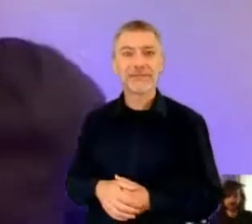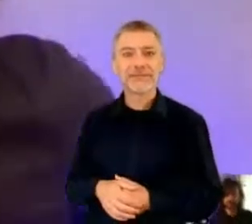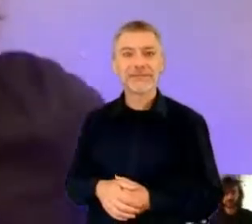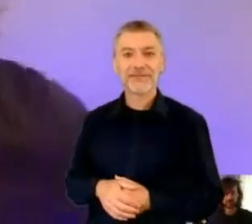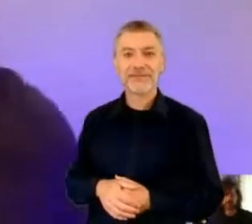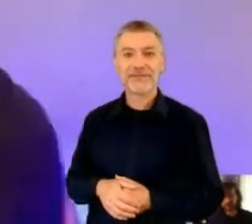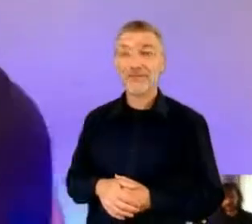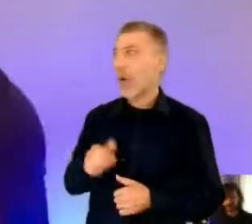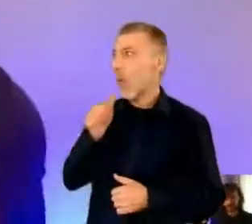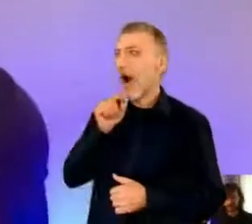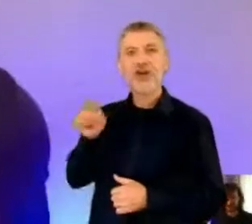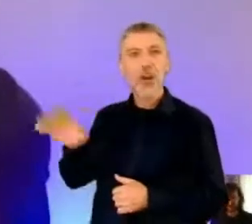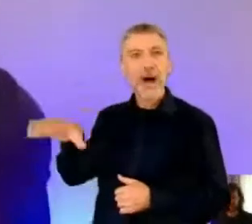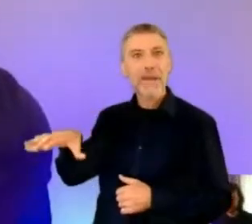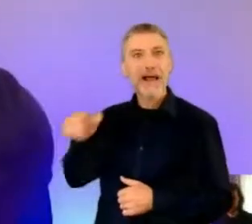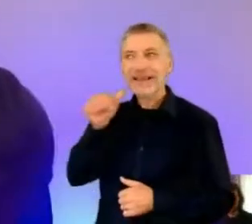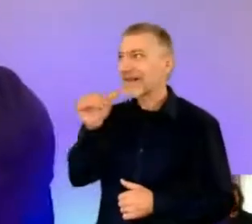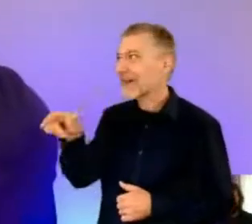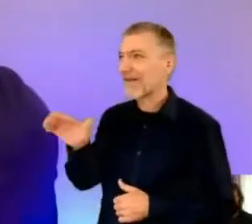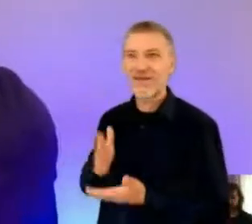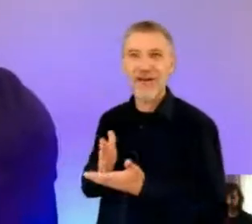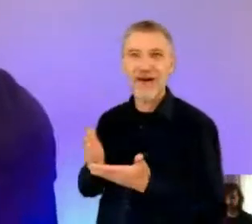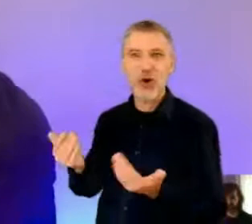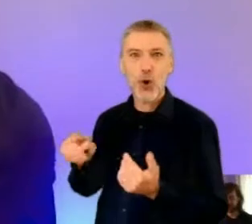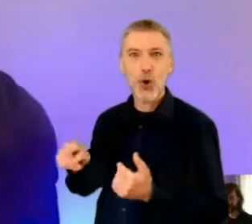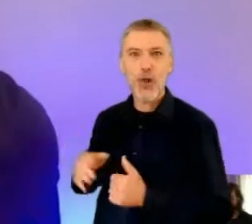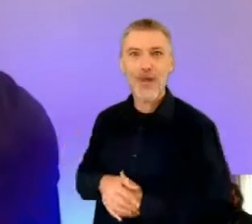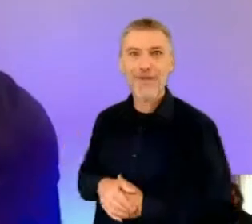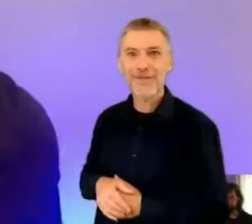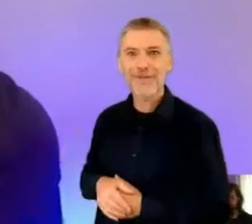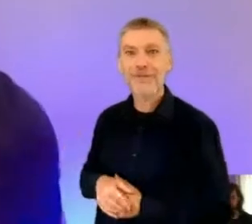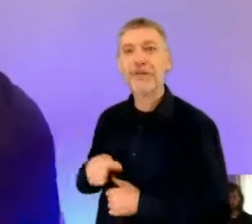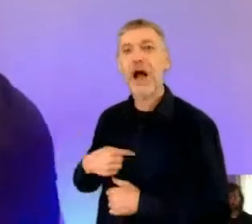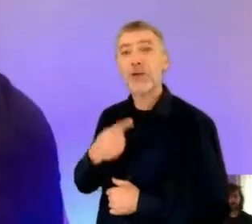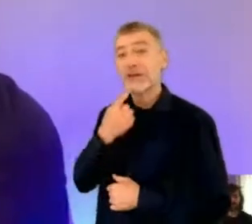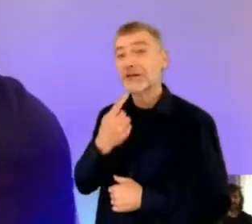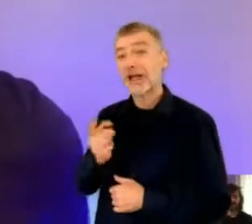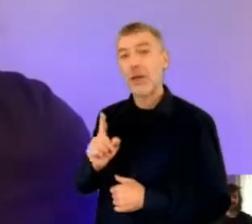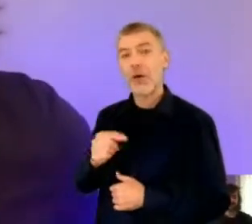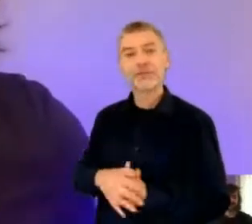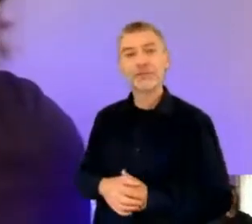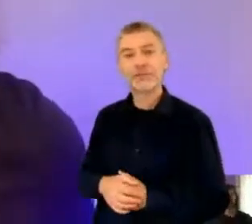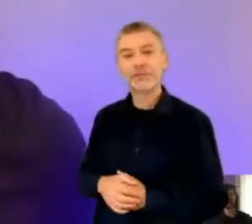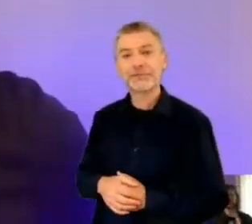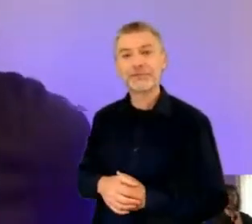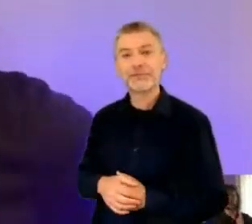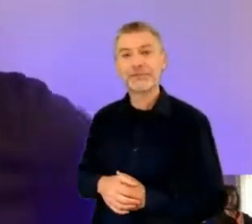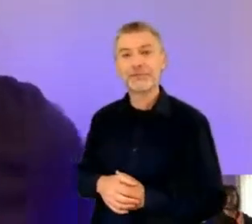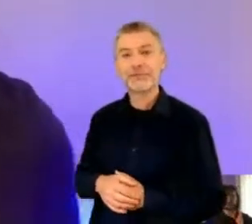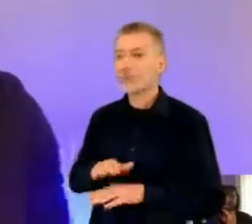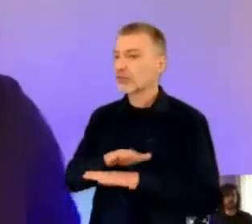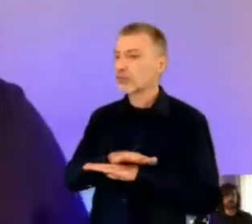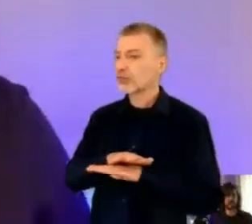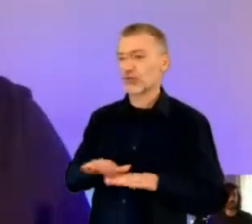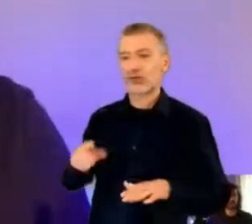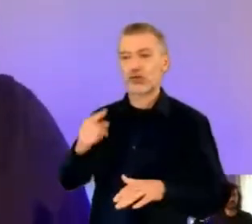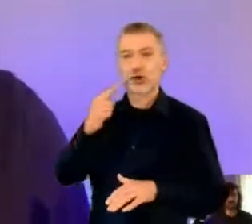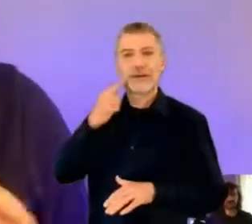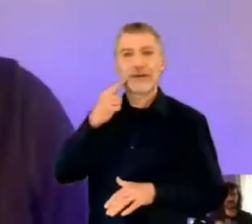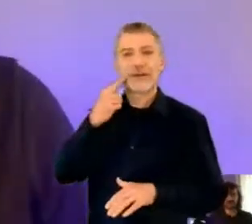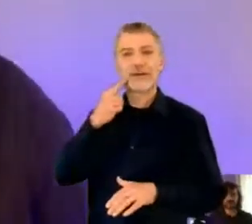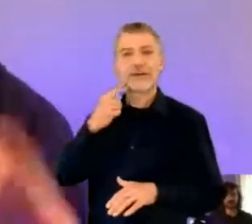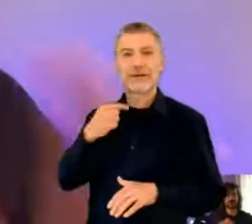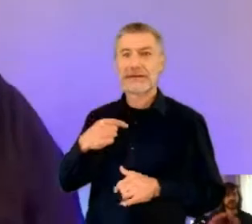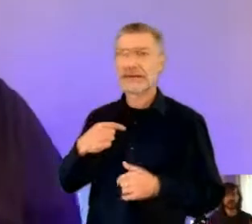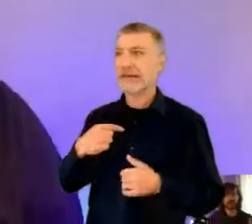stuff. That's really, really cool. So I would say for me, it was not easy. Like, I didn't follow a straight route